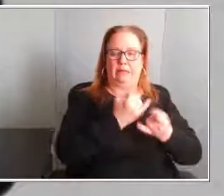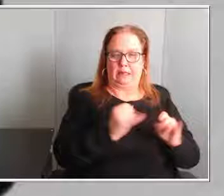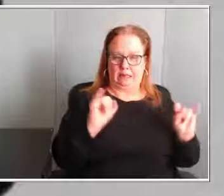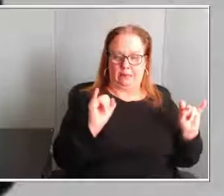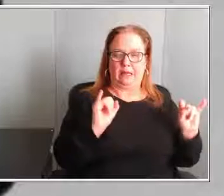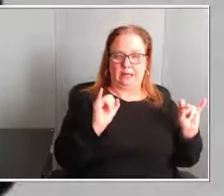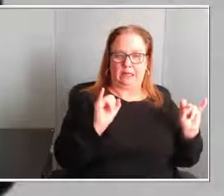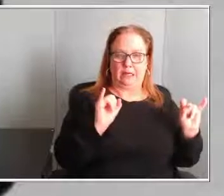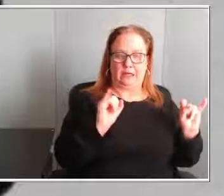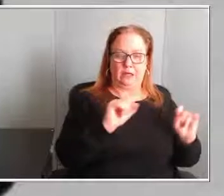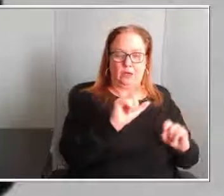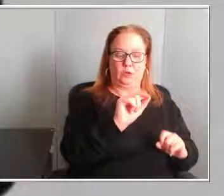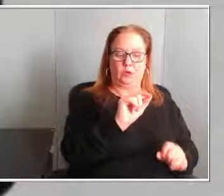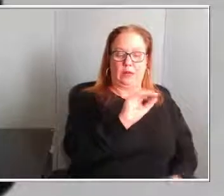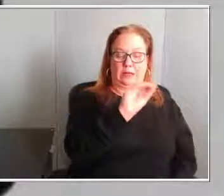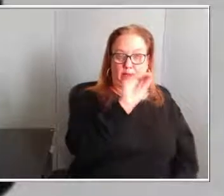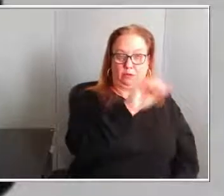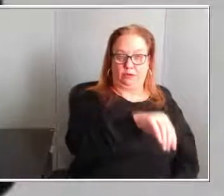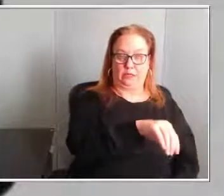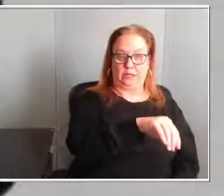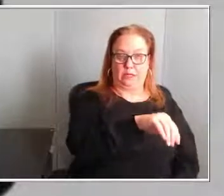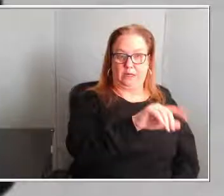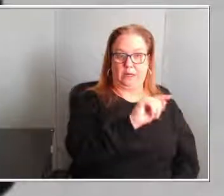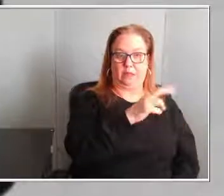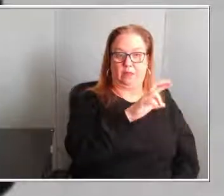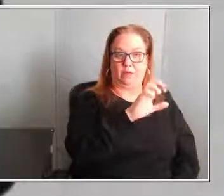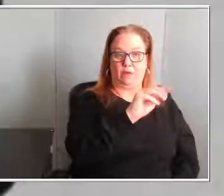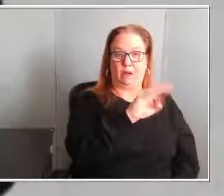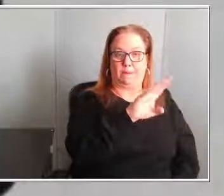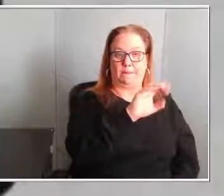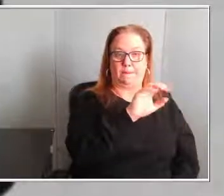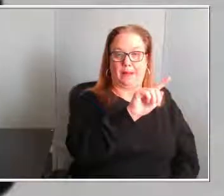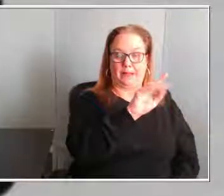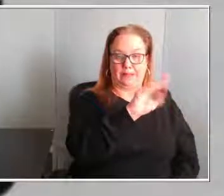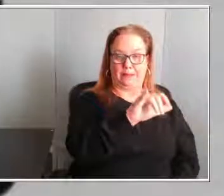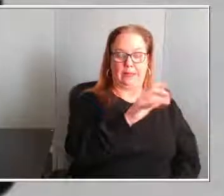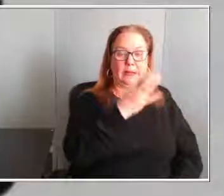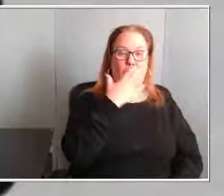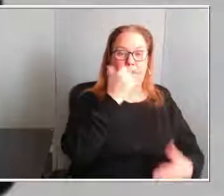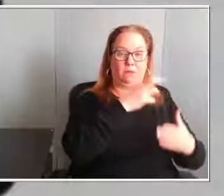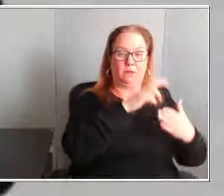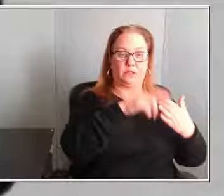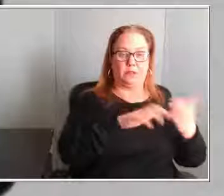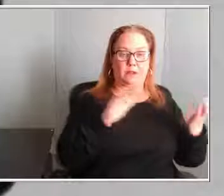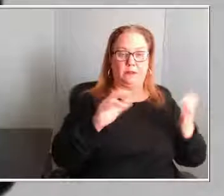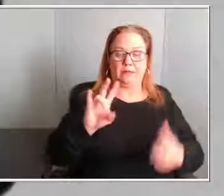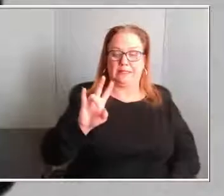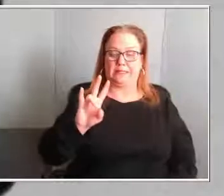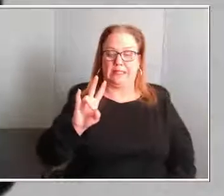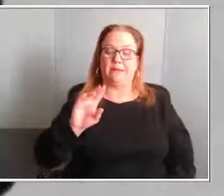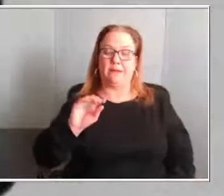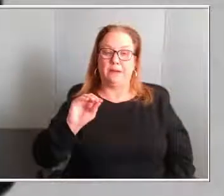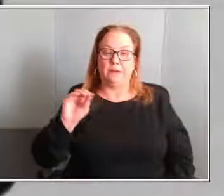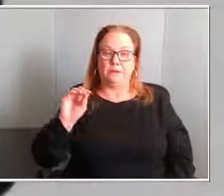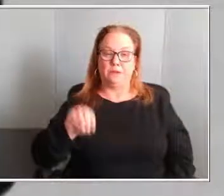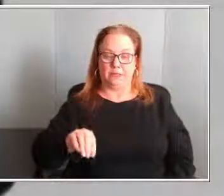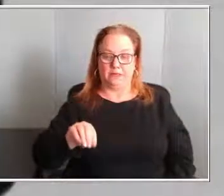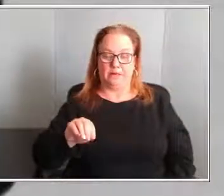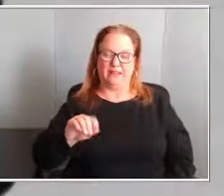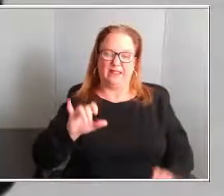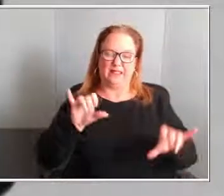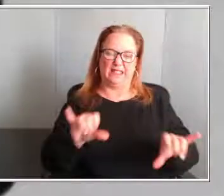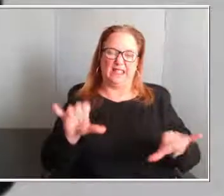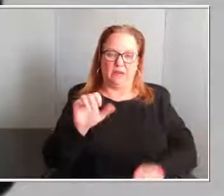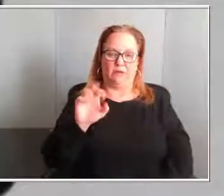So 20% of those in the thrombectomy arm had a better outcome versus 7% in the standard of care arm. So that was